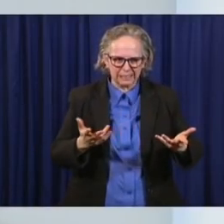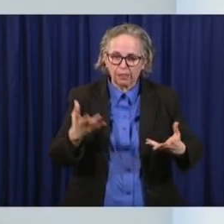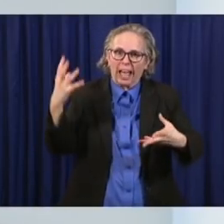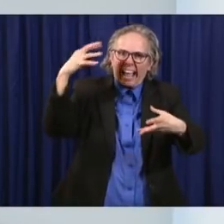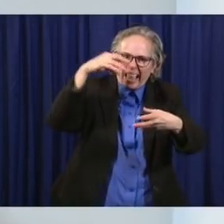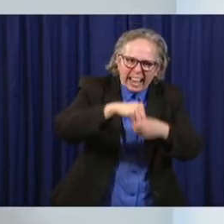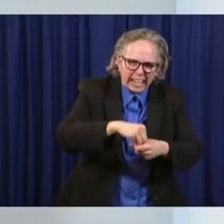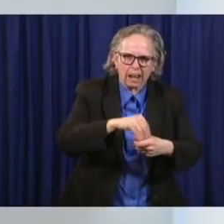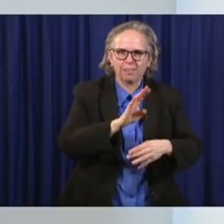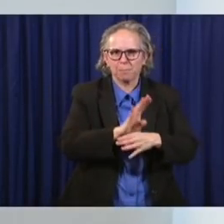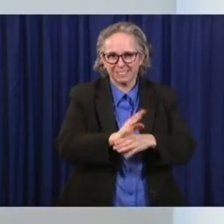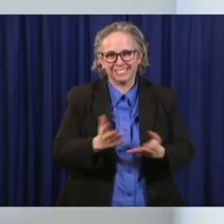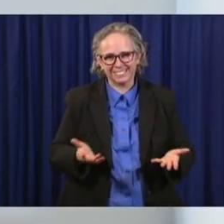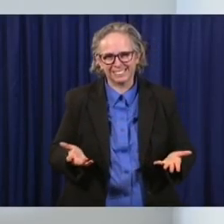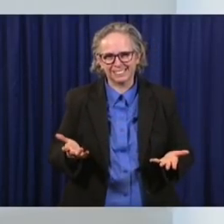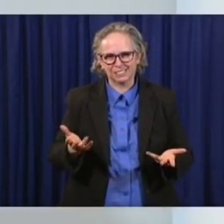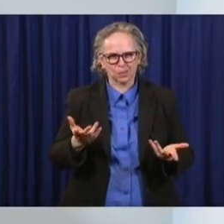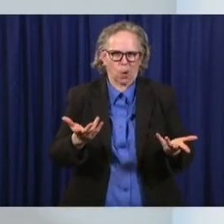business.